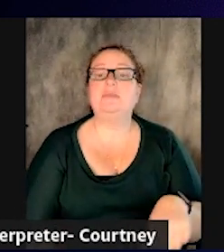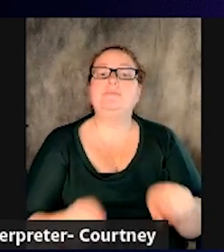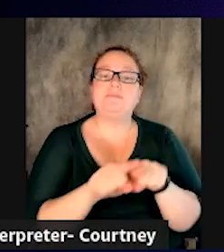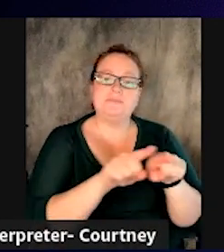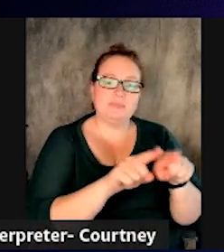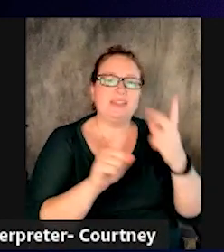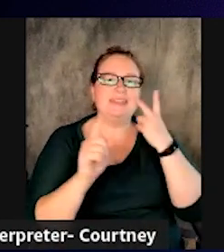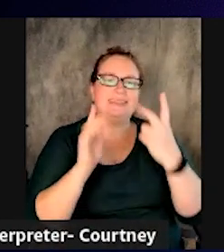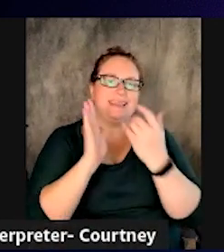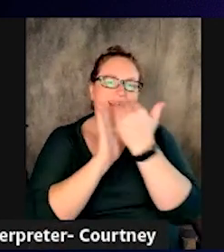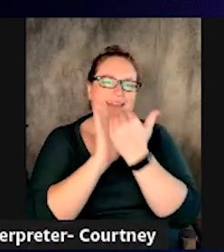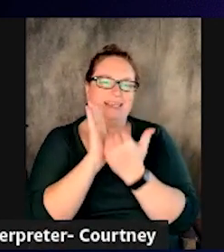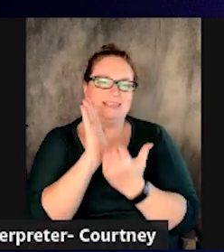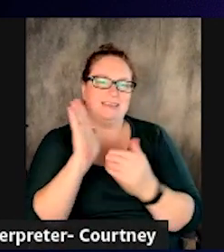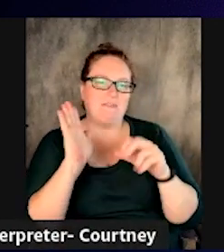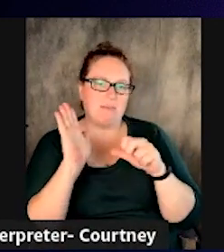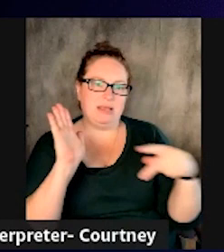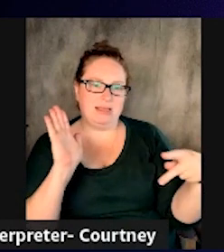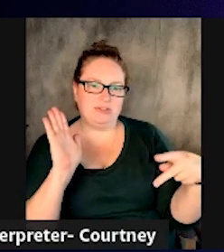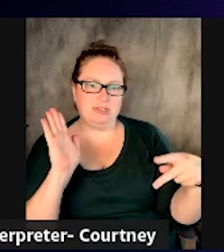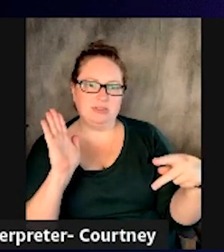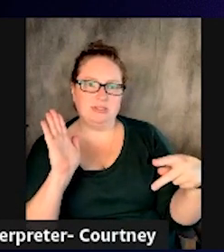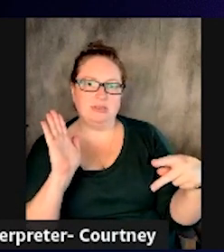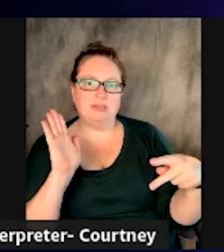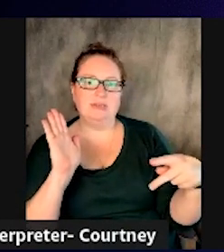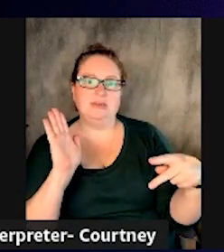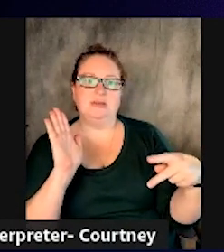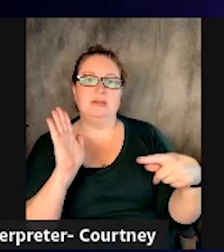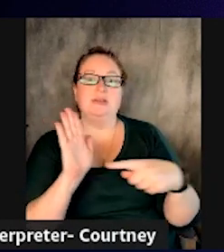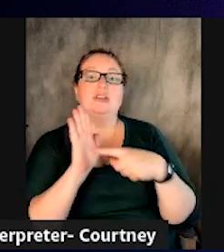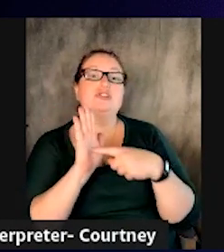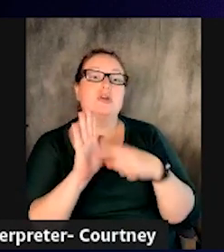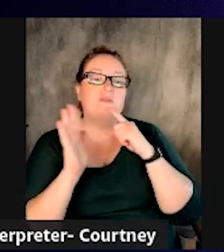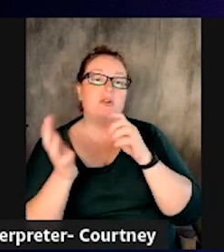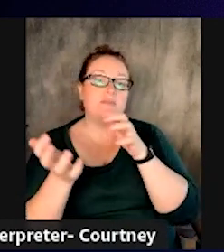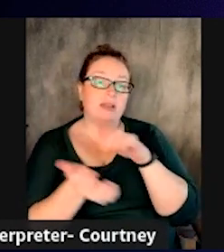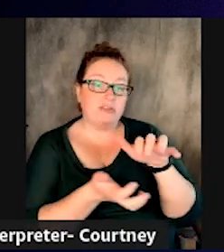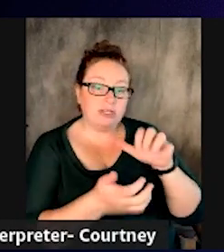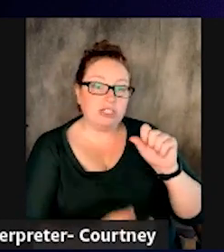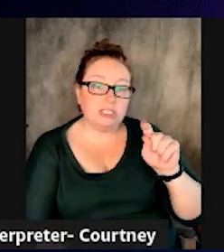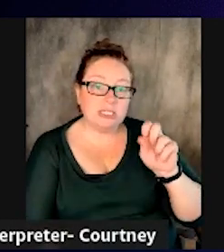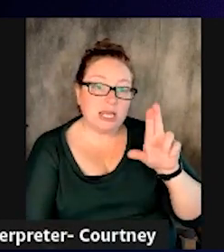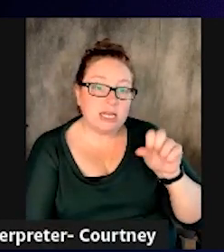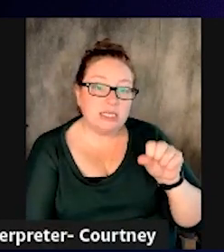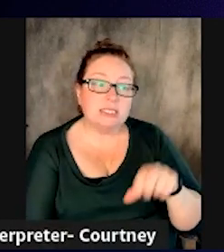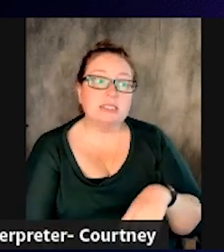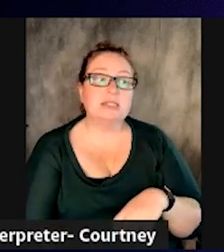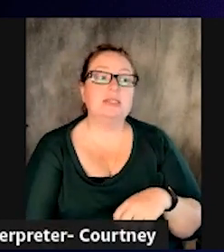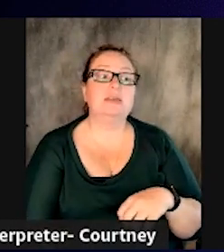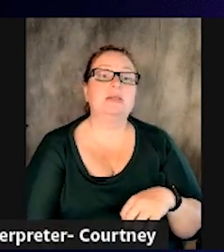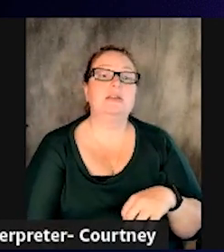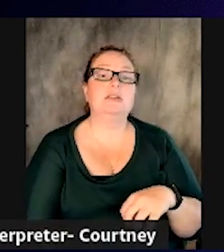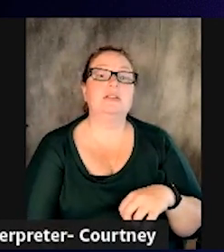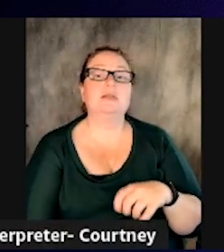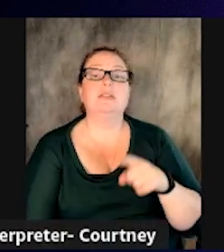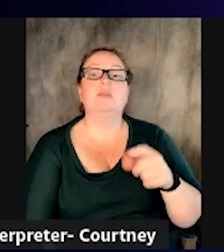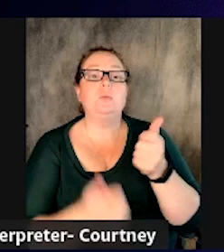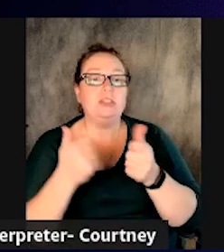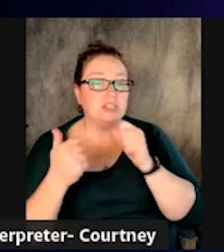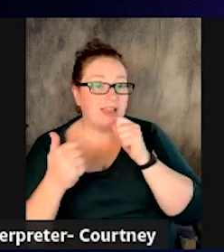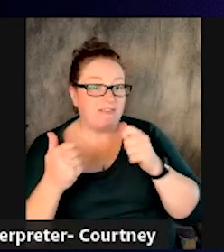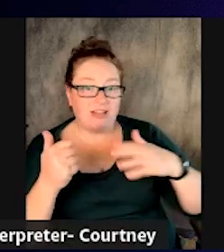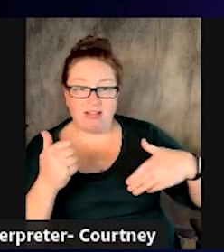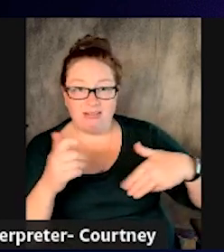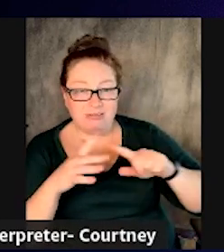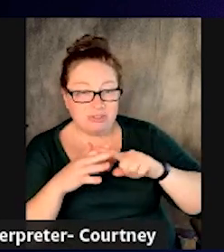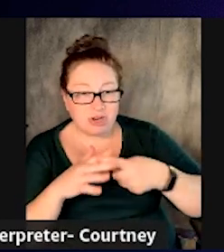applications, which wave they belong to, the migration status, what this application 6 hasn't started yet, application